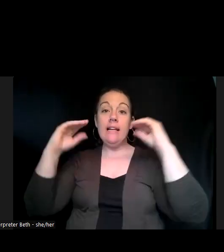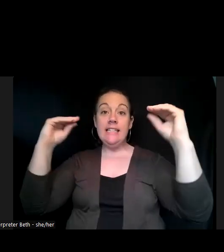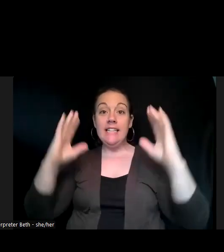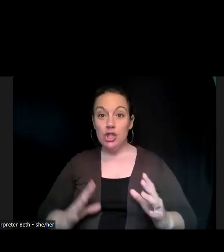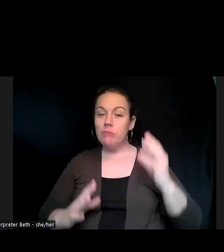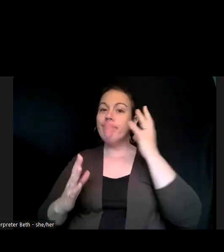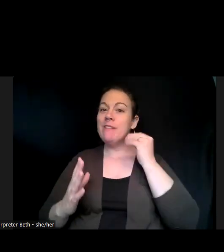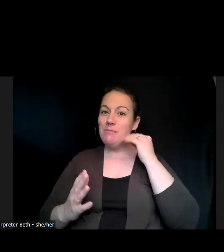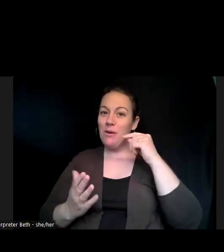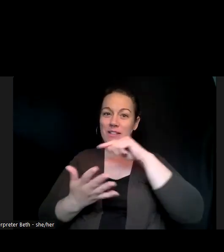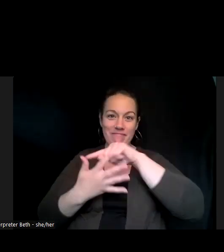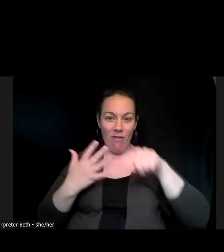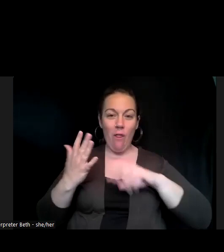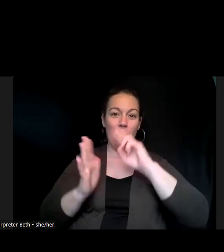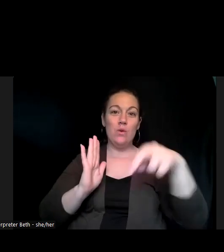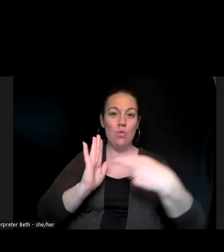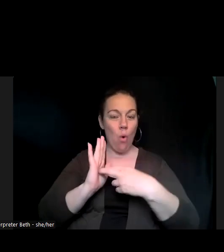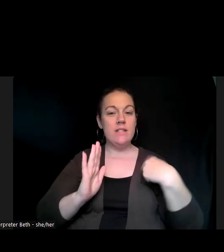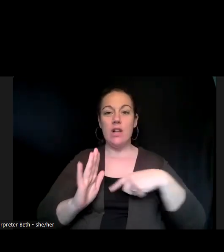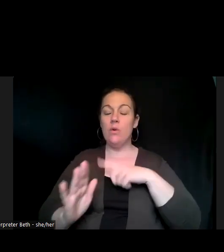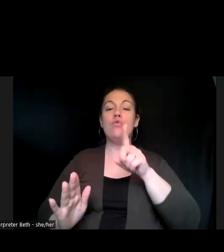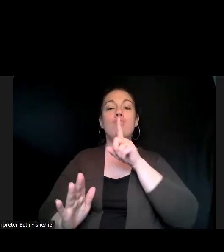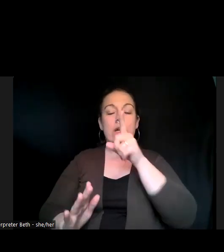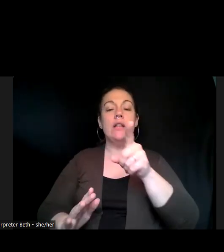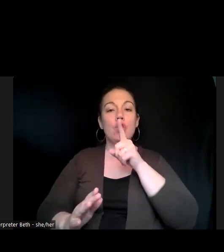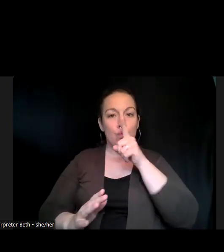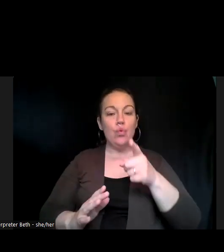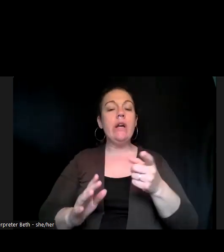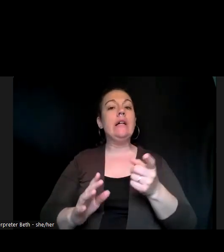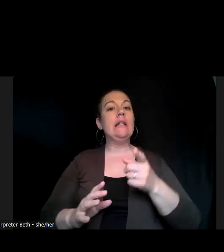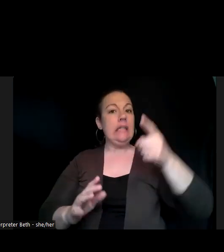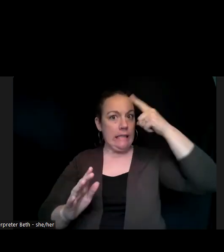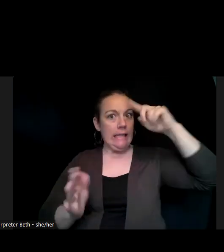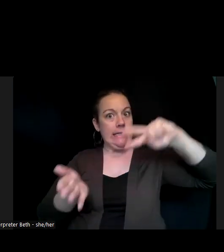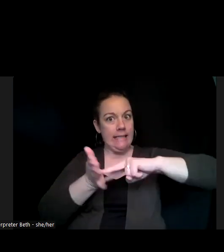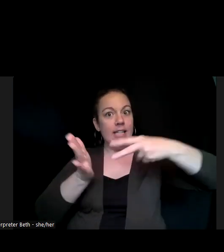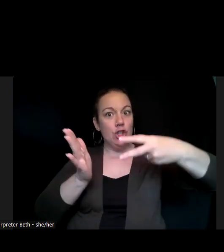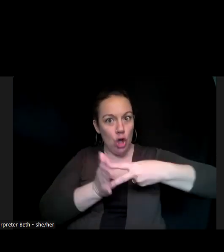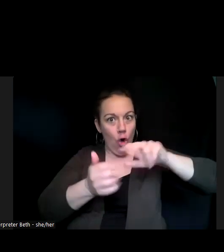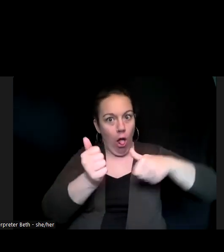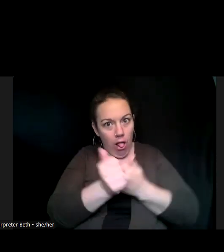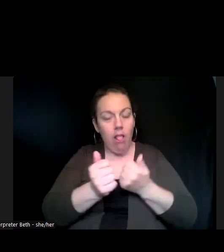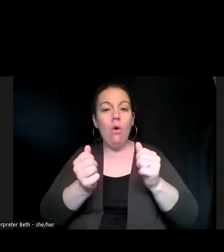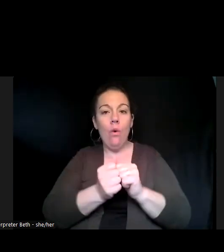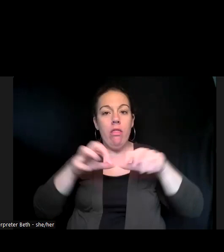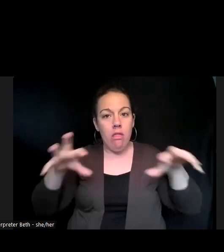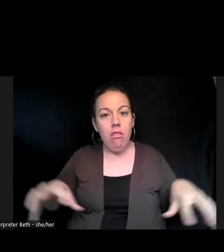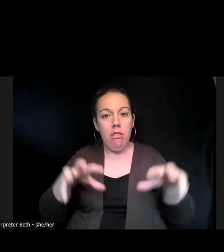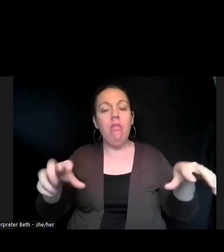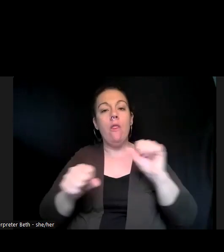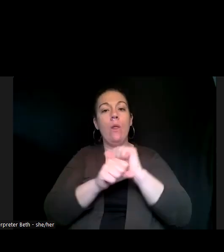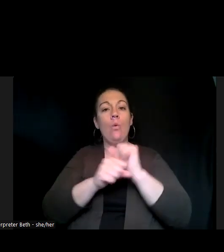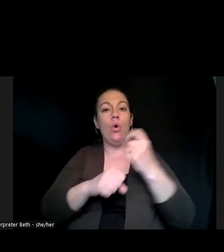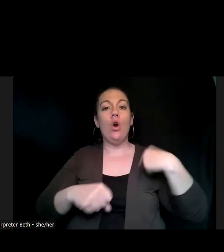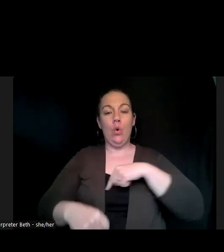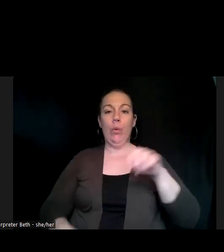we're really intentional about making sure the work that we do has direct impact on improving the lives of our students. When